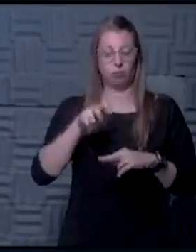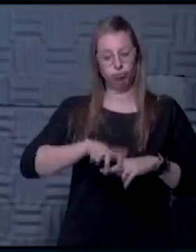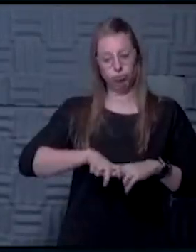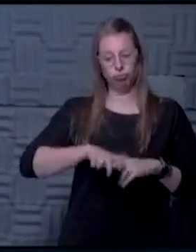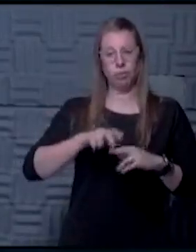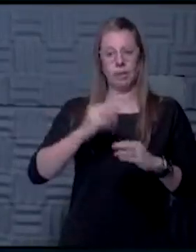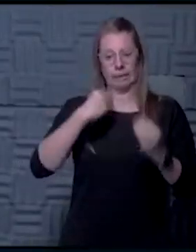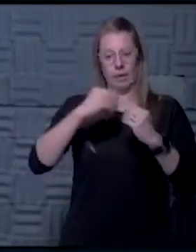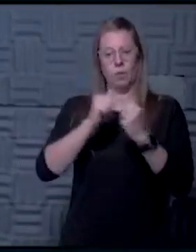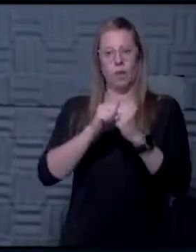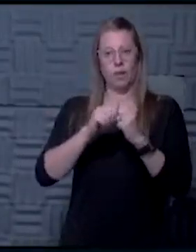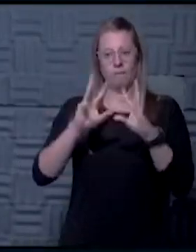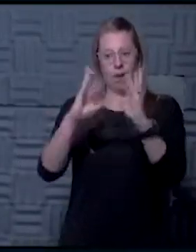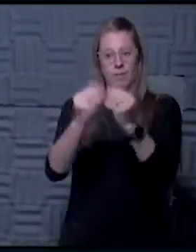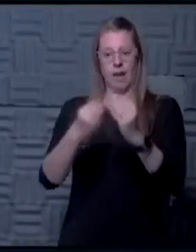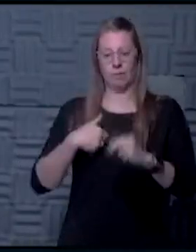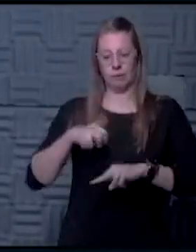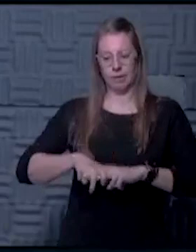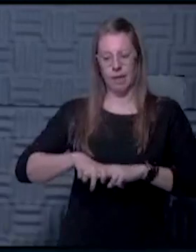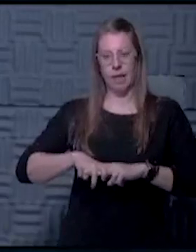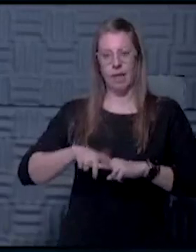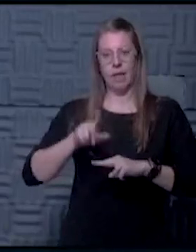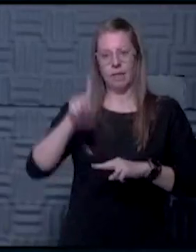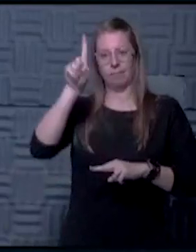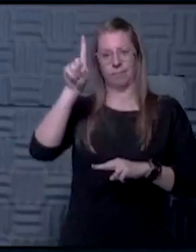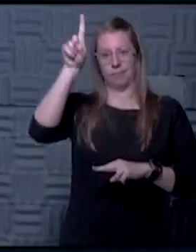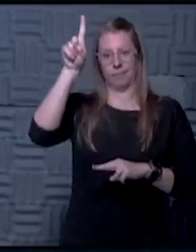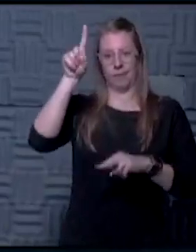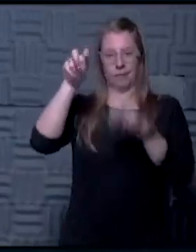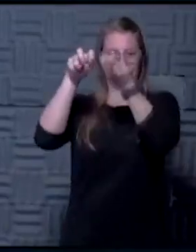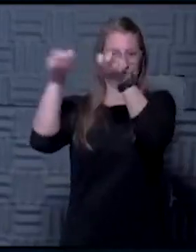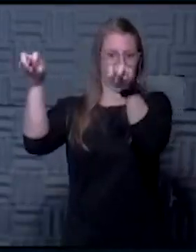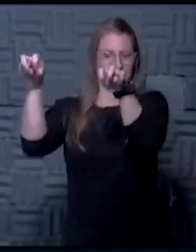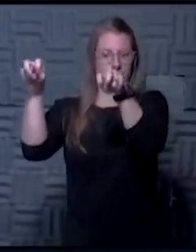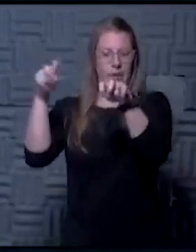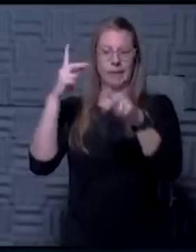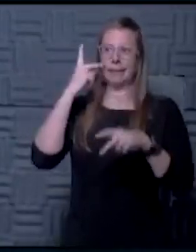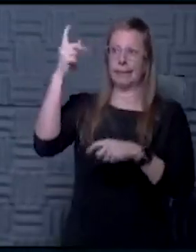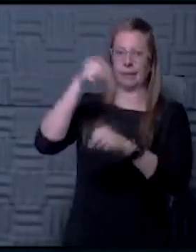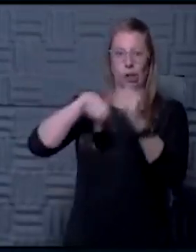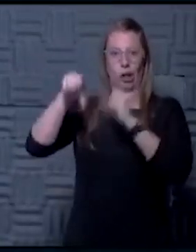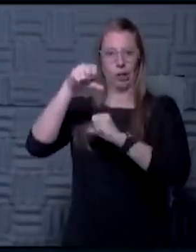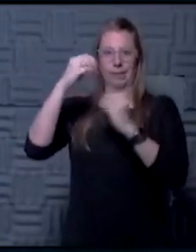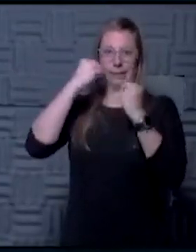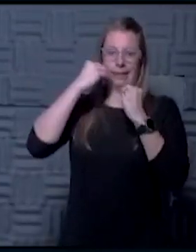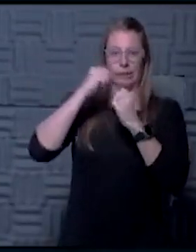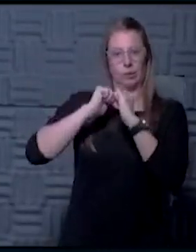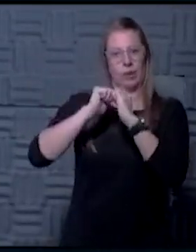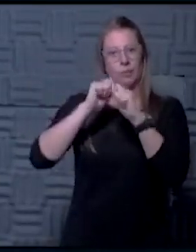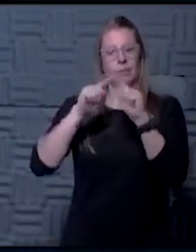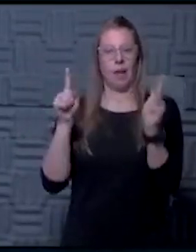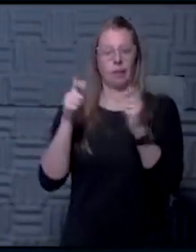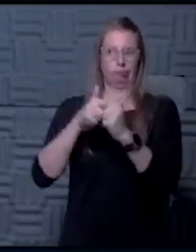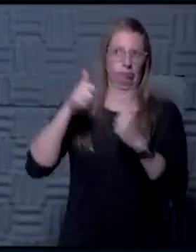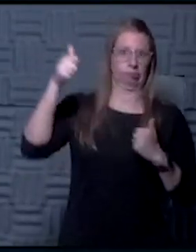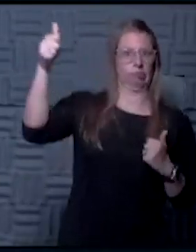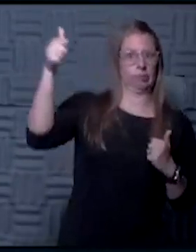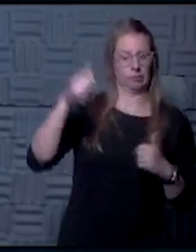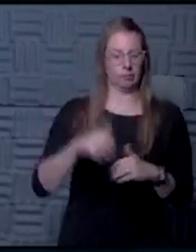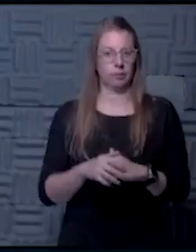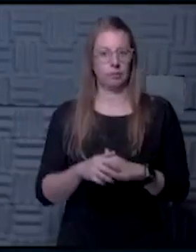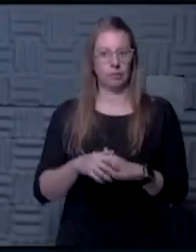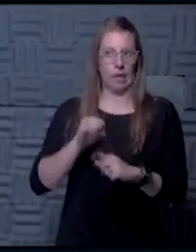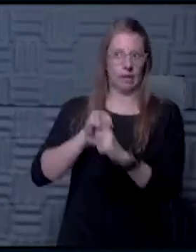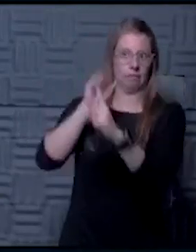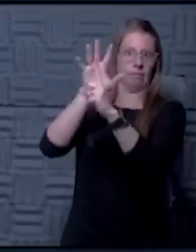my family. So I would be out in the backyard, and they would be up on the back porch, so we could kind of like see each other, but keep enough distance where they